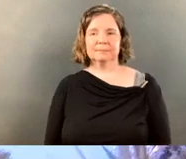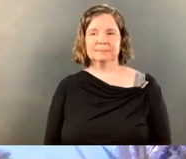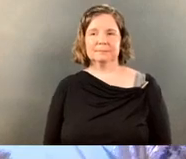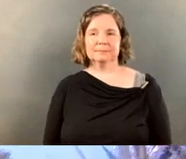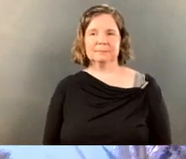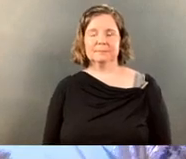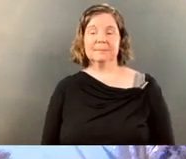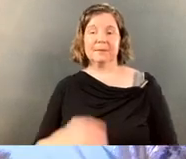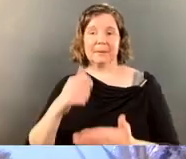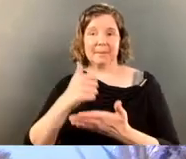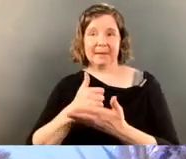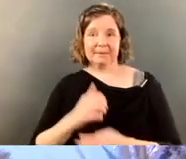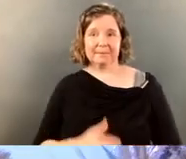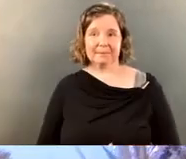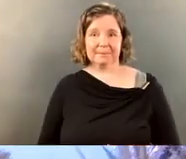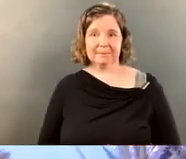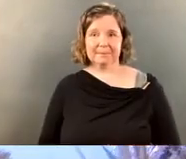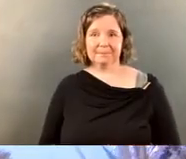Amen.